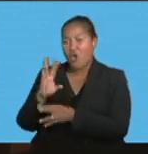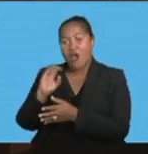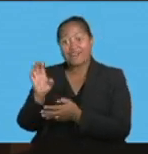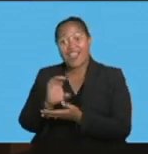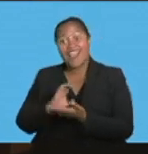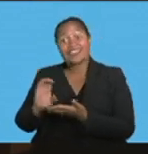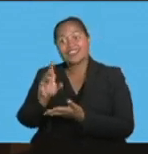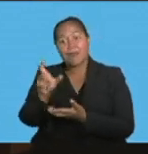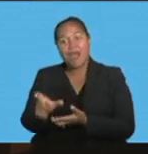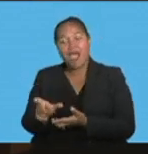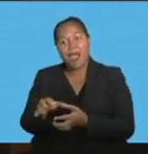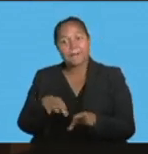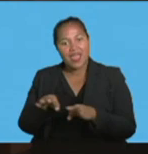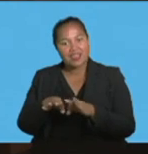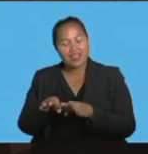values.